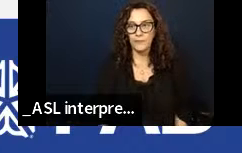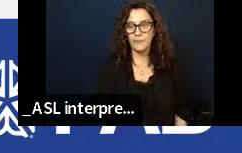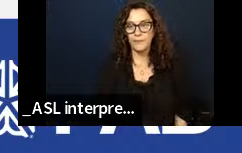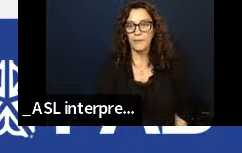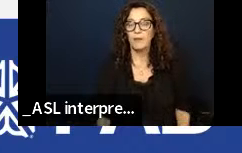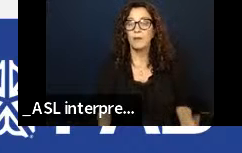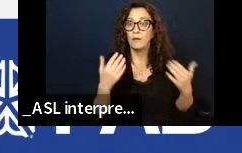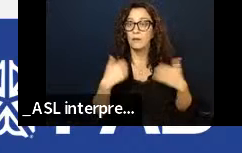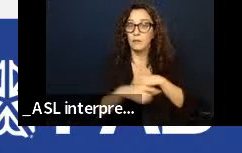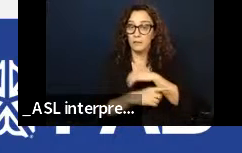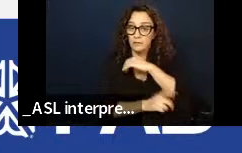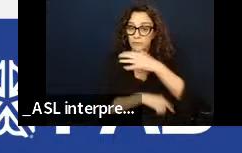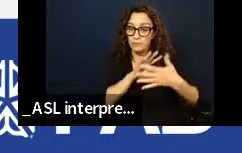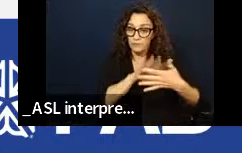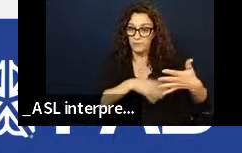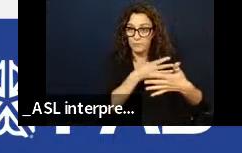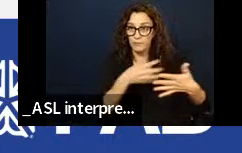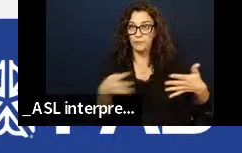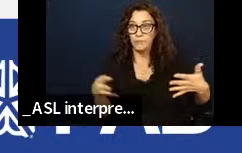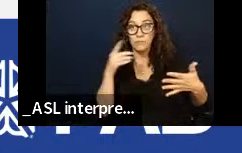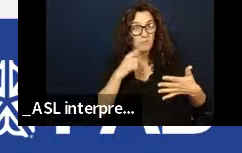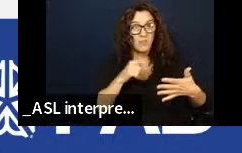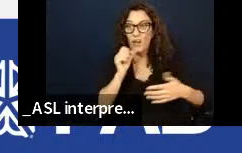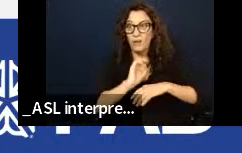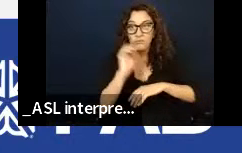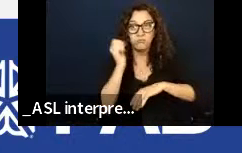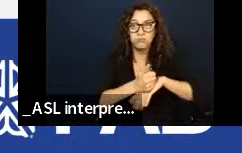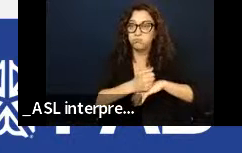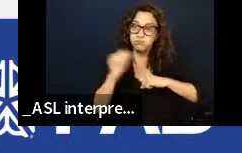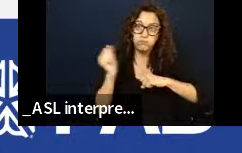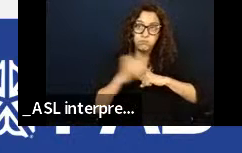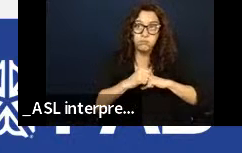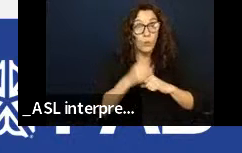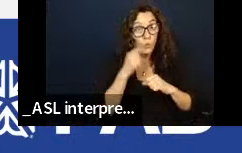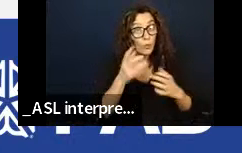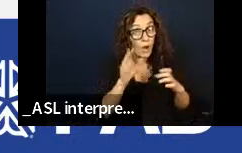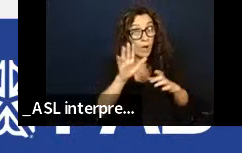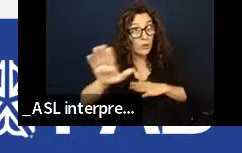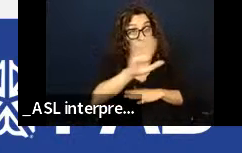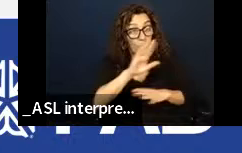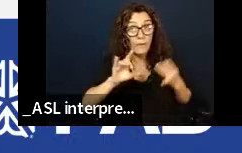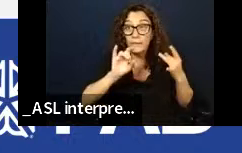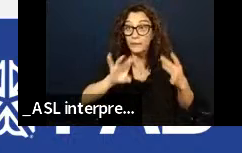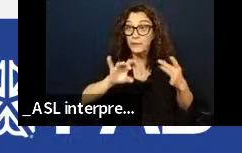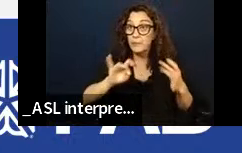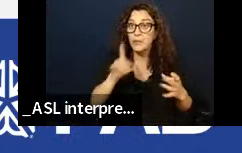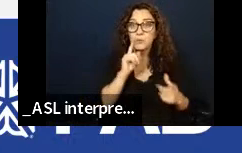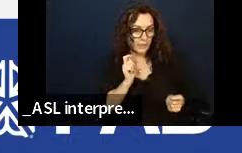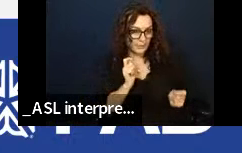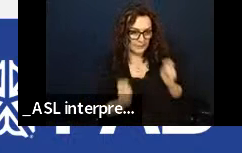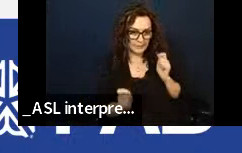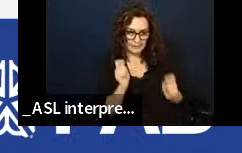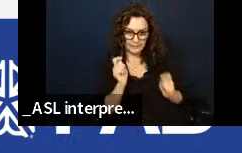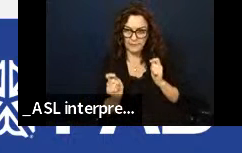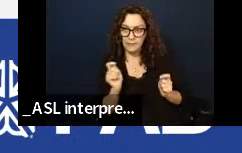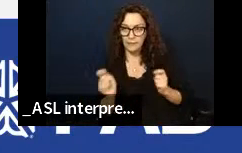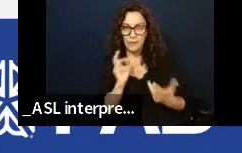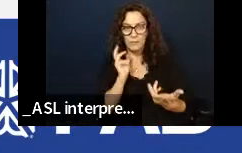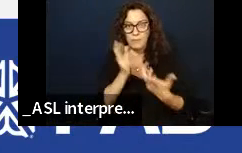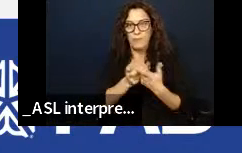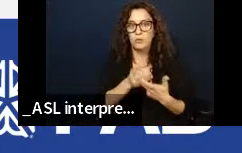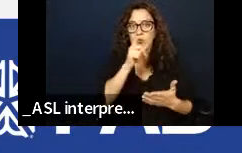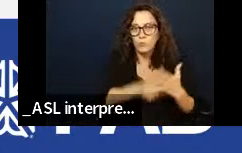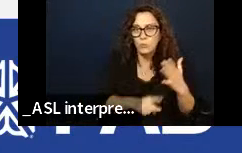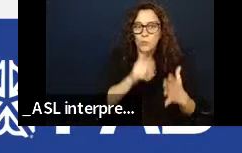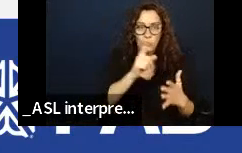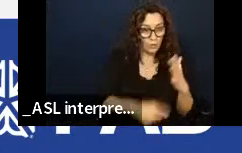altered depending on the feedback that we get. So we're interested in feedback from the community to see what sort of issues are you thinking about and